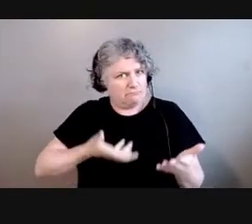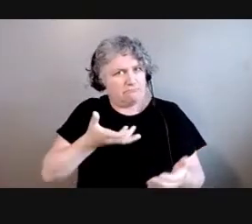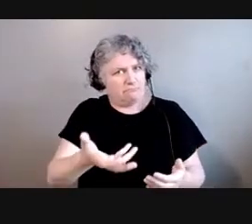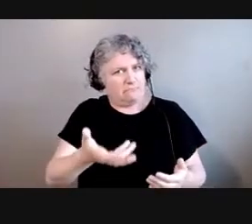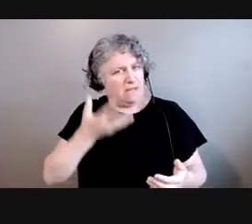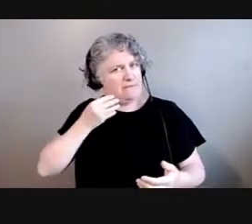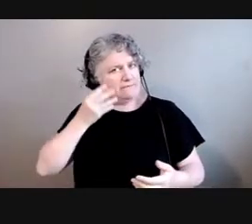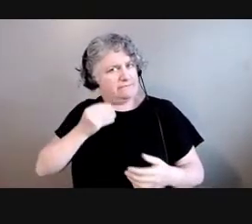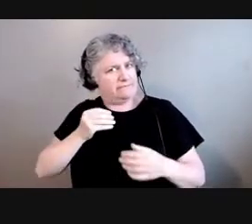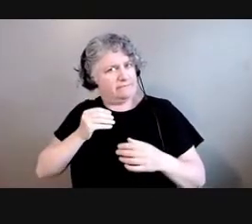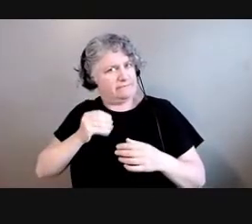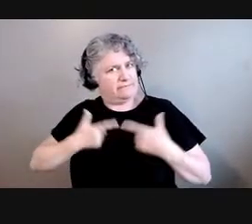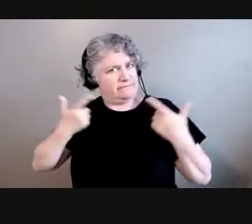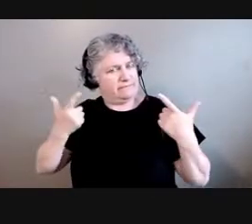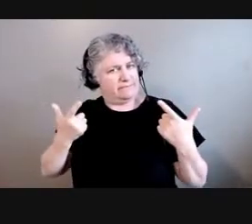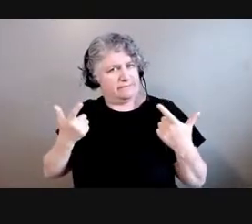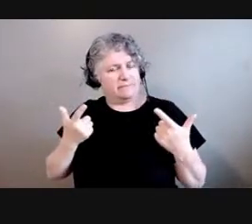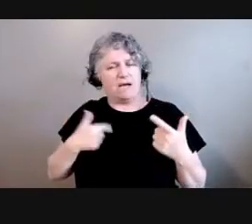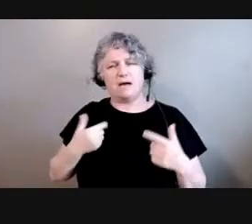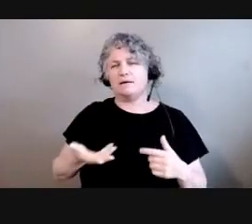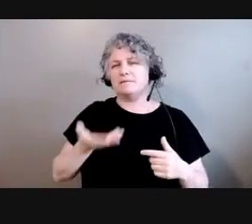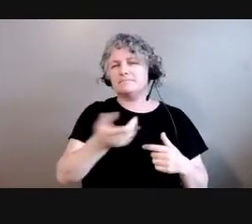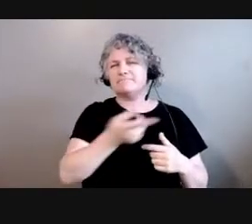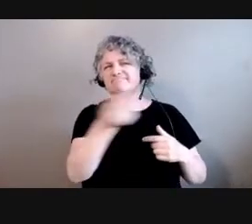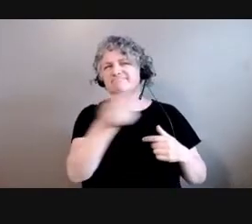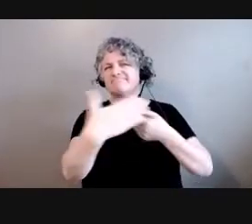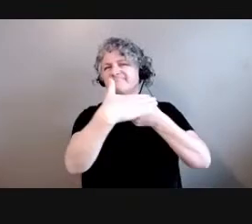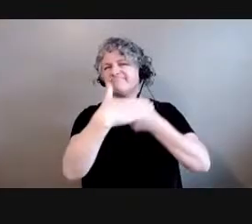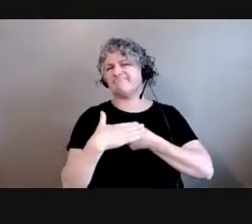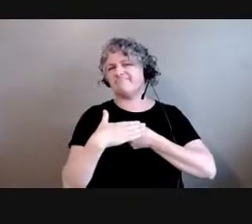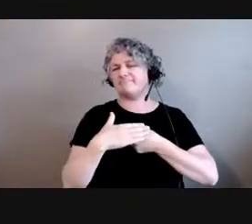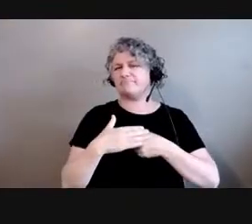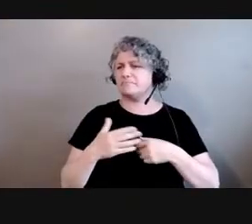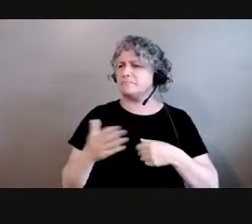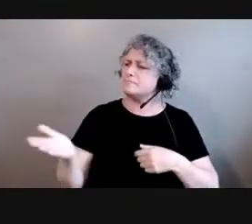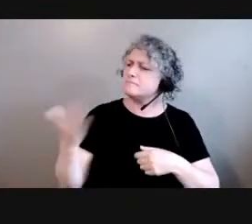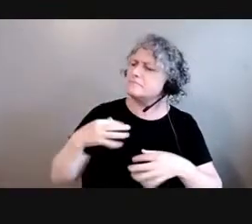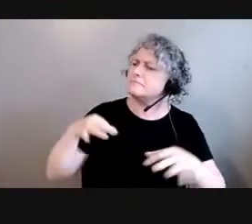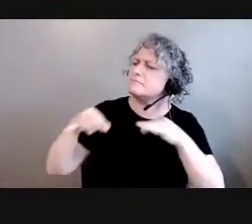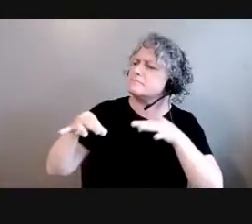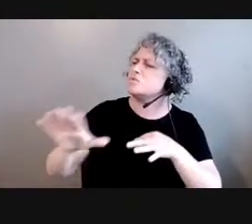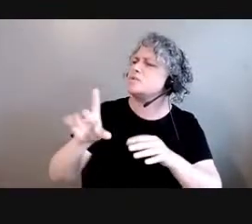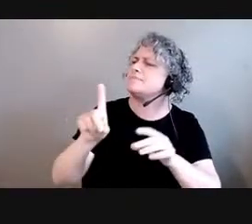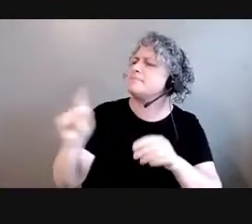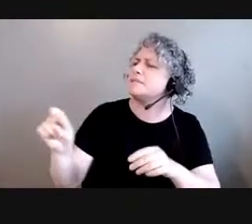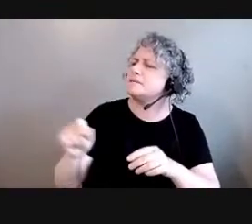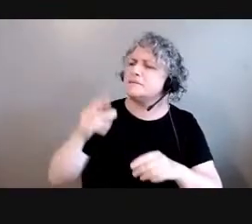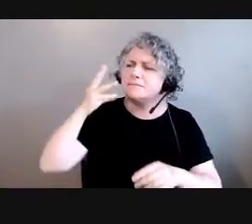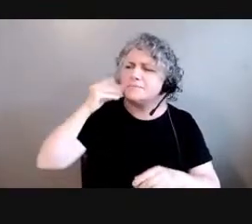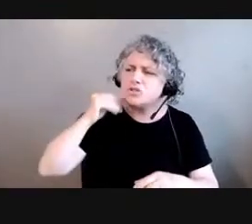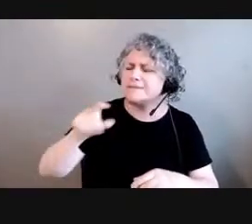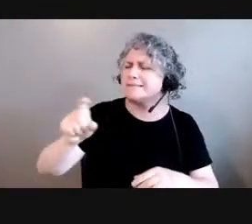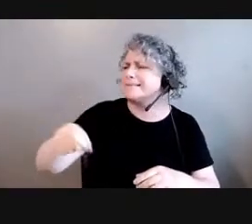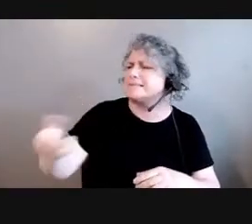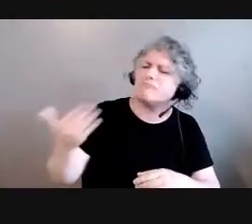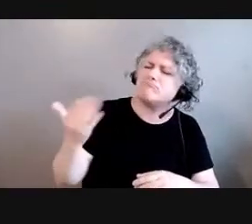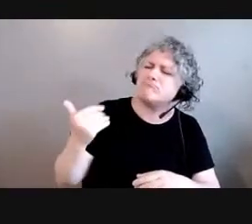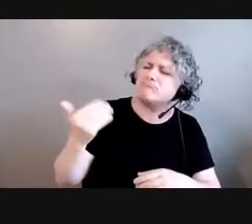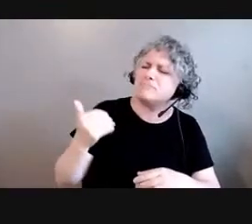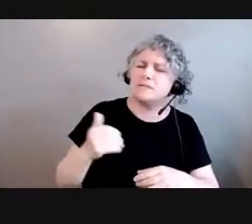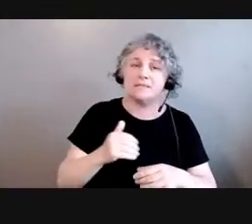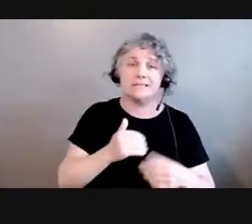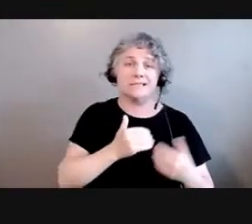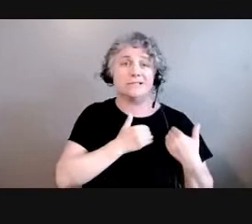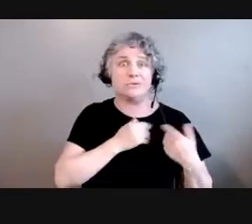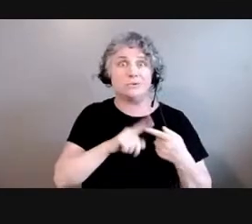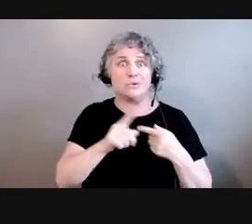you that it's because of that response that we get. We get asked to legitimize our disability experience or our needs. The duty to